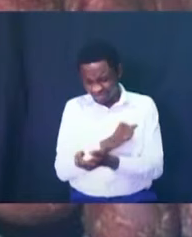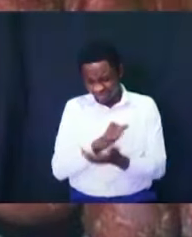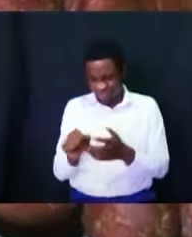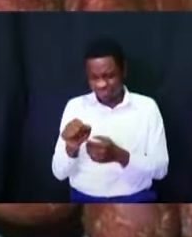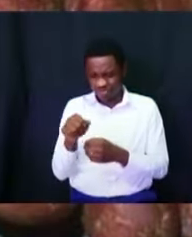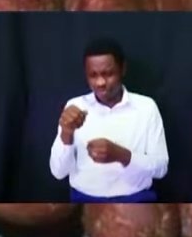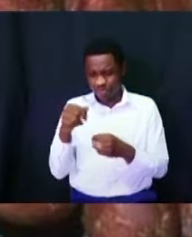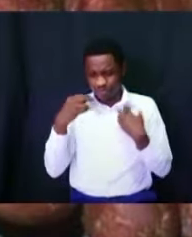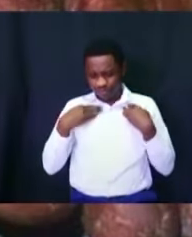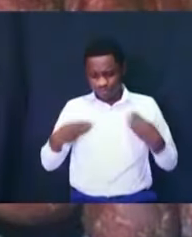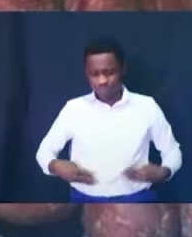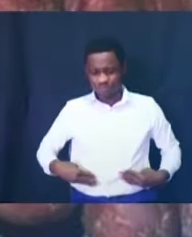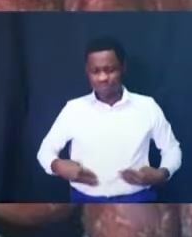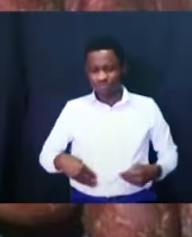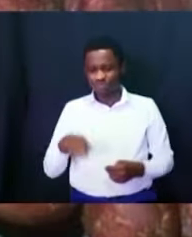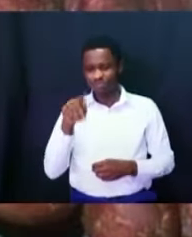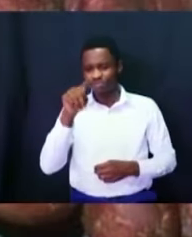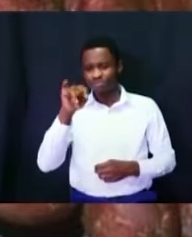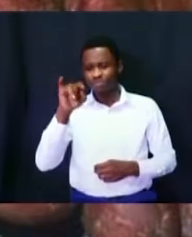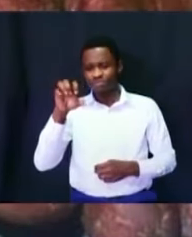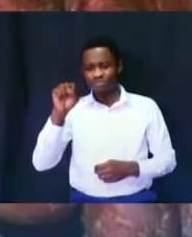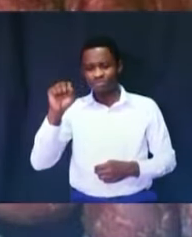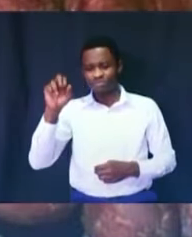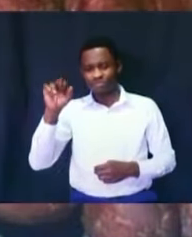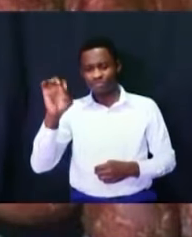tissues due to destruction of